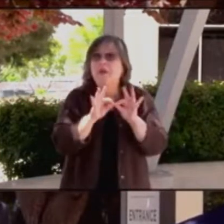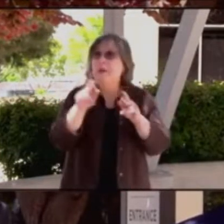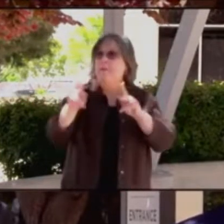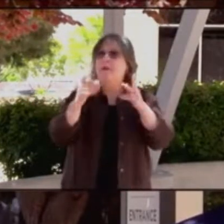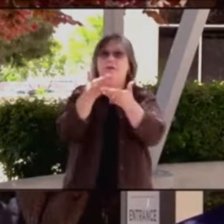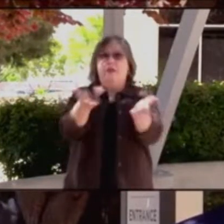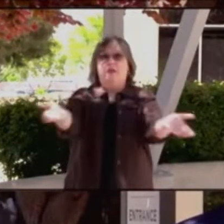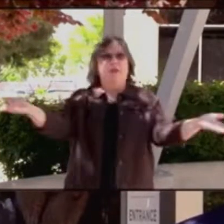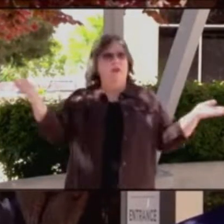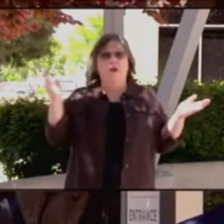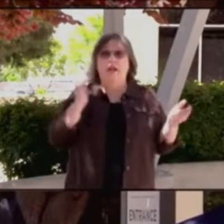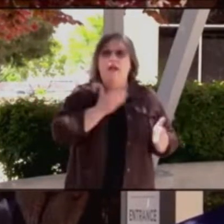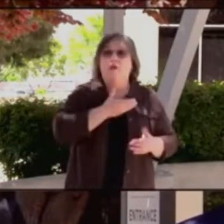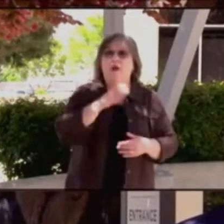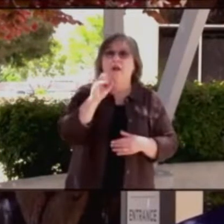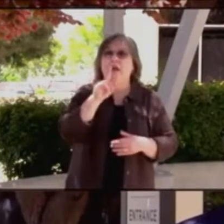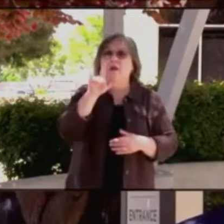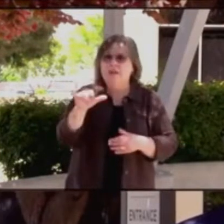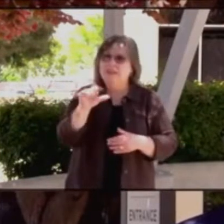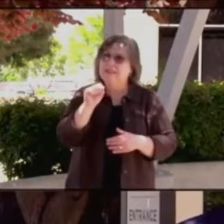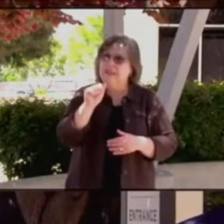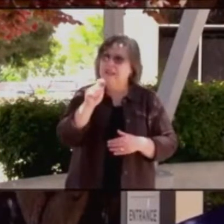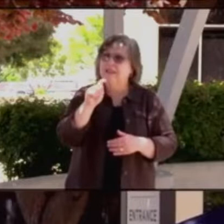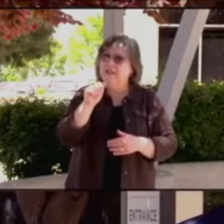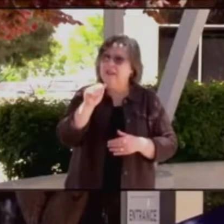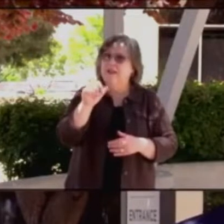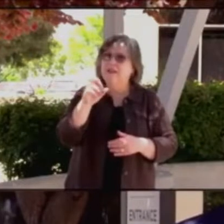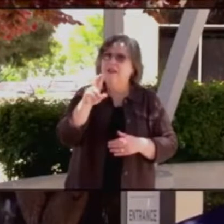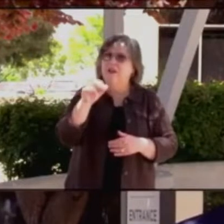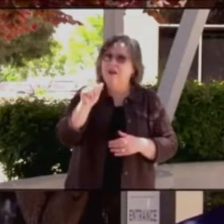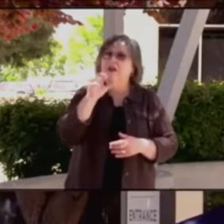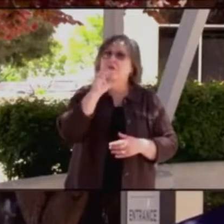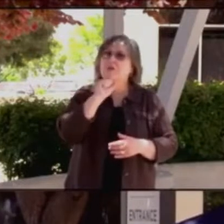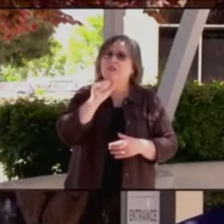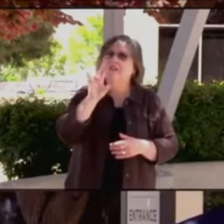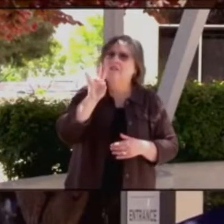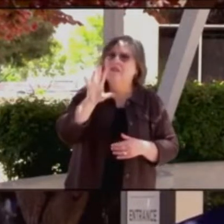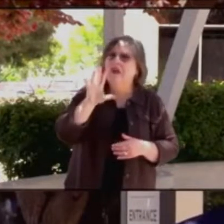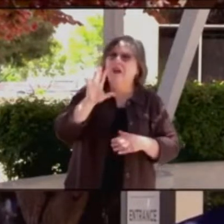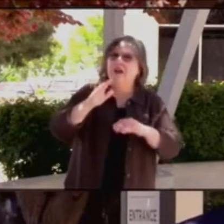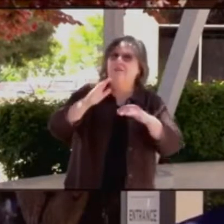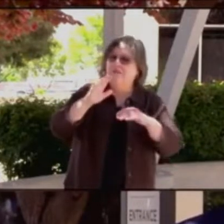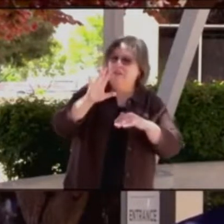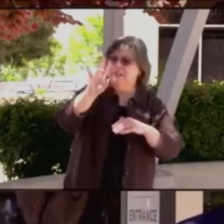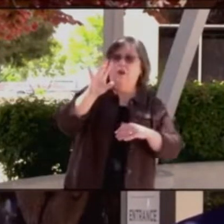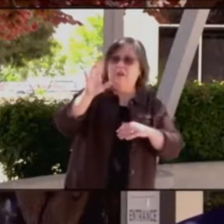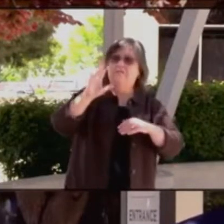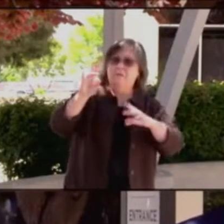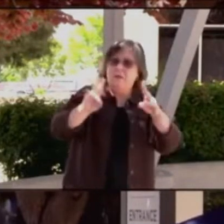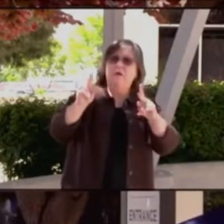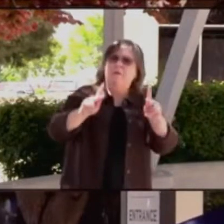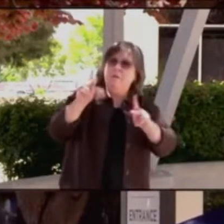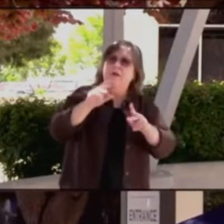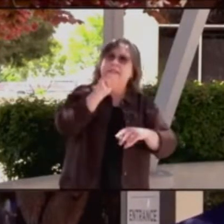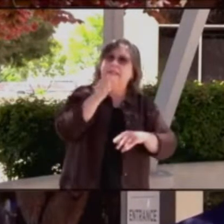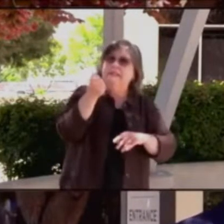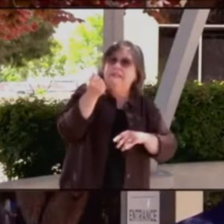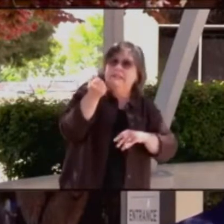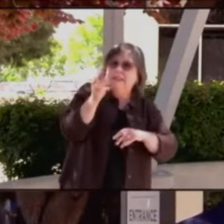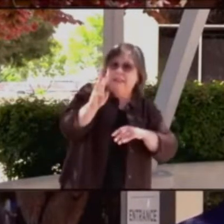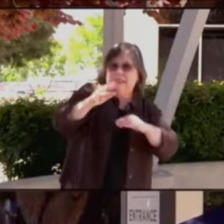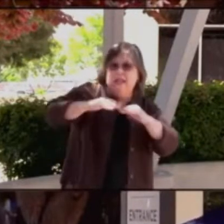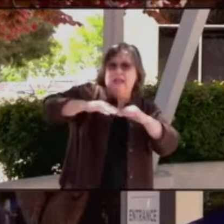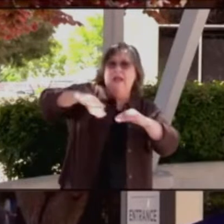residents ages 16 and up have had at least one shot, and nearly 60% of those 16 and up are